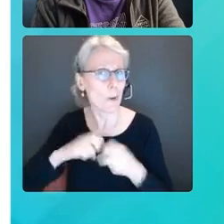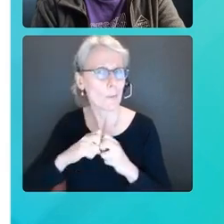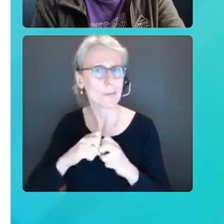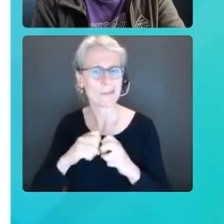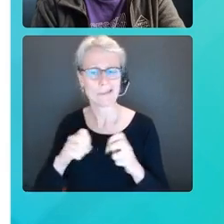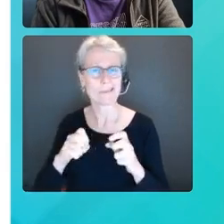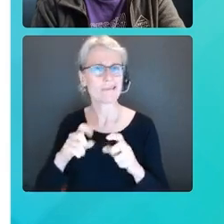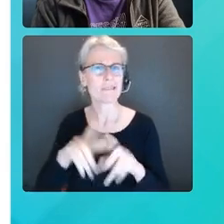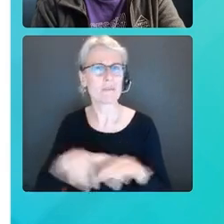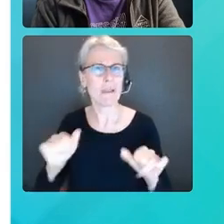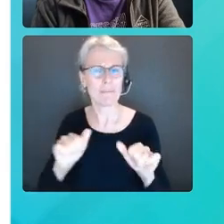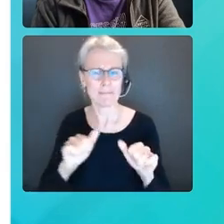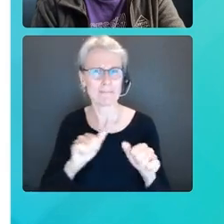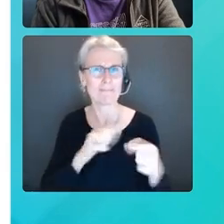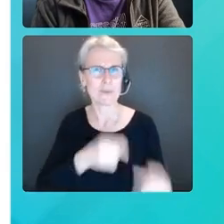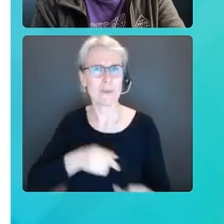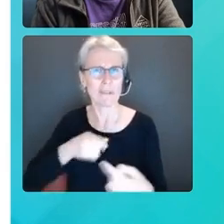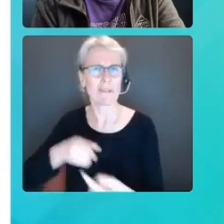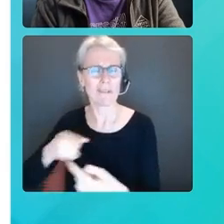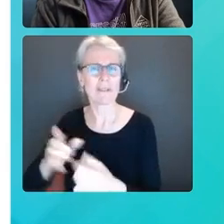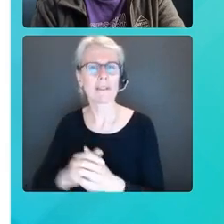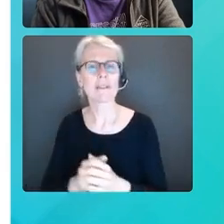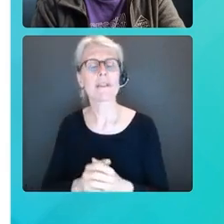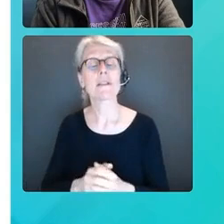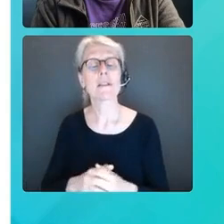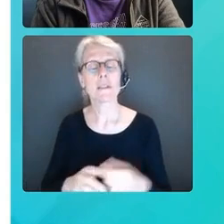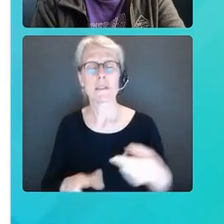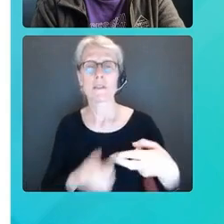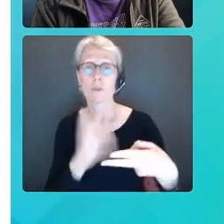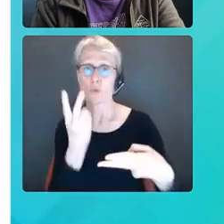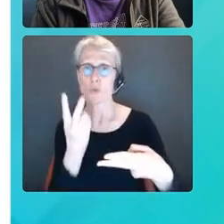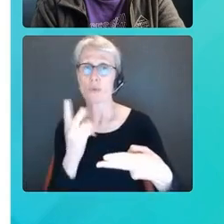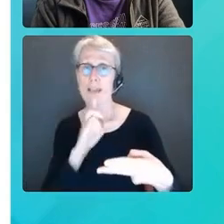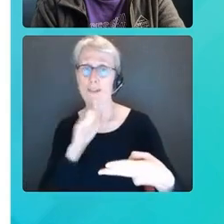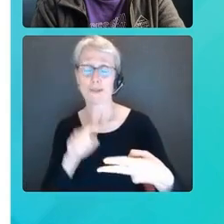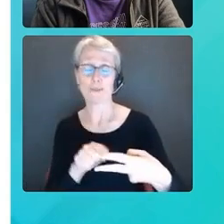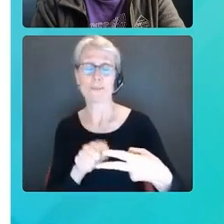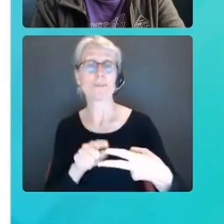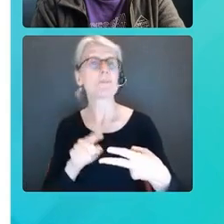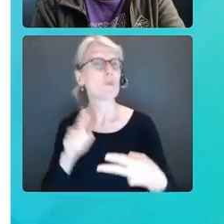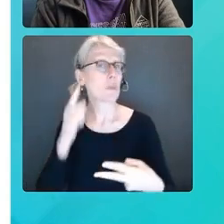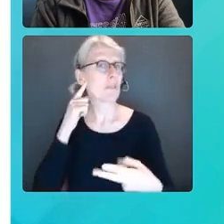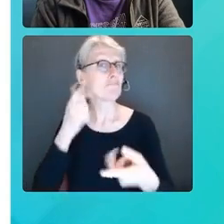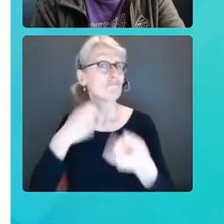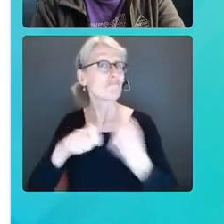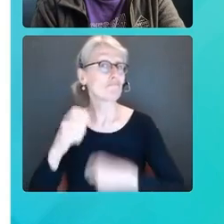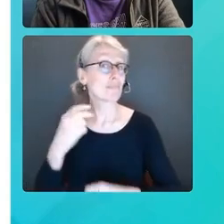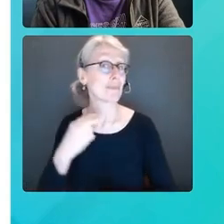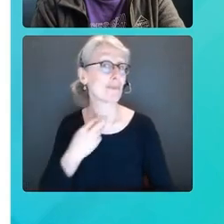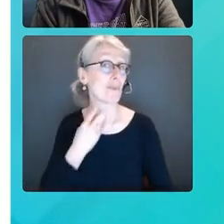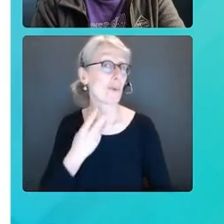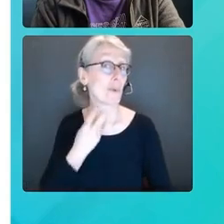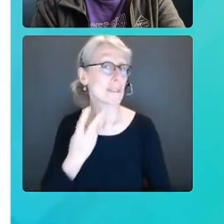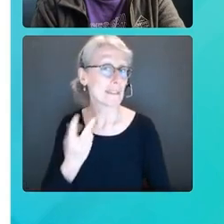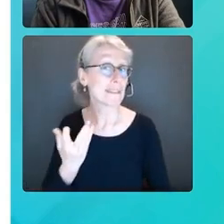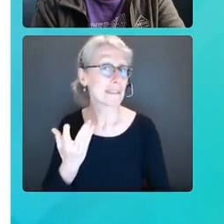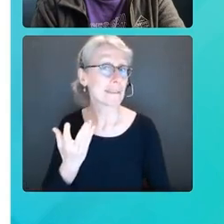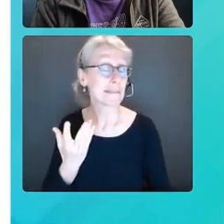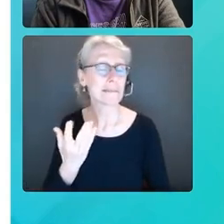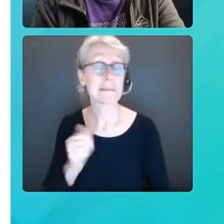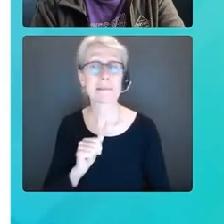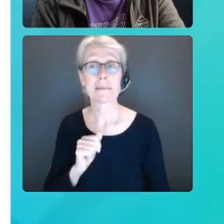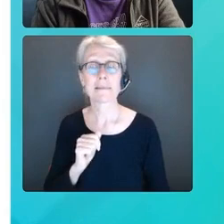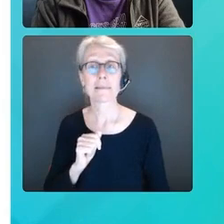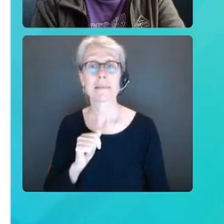Two-part answer. The one is the second one, you can update voices, but I've personally done a lot